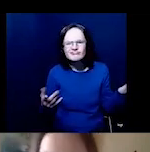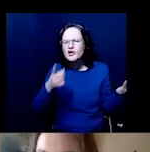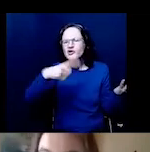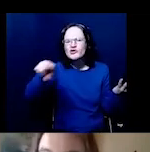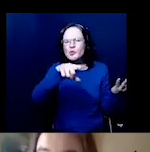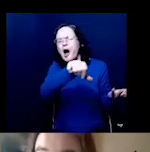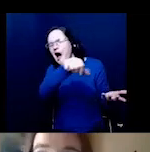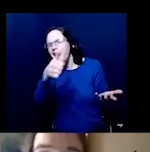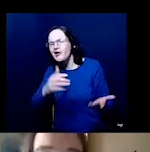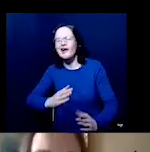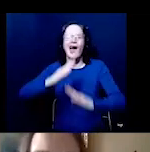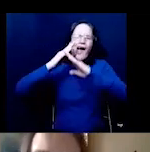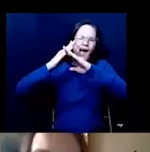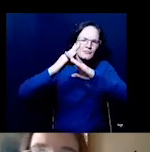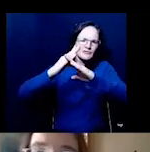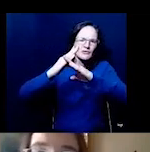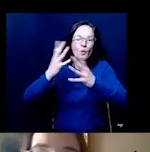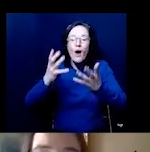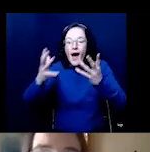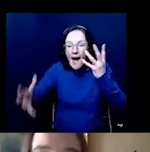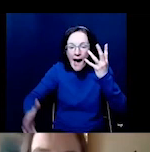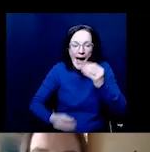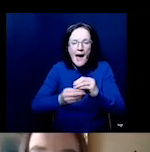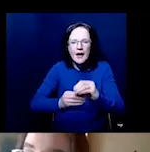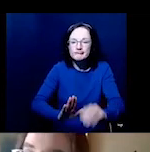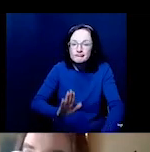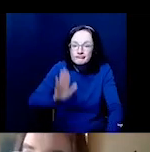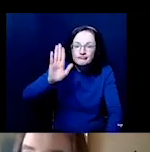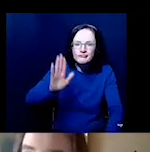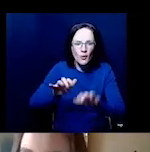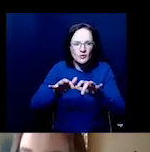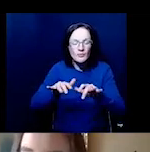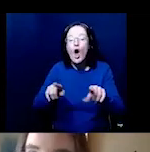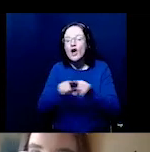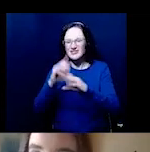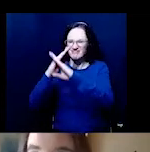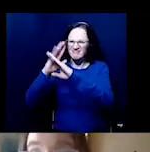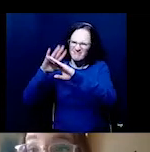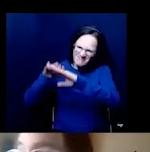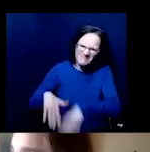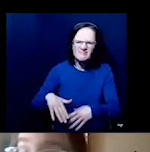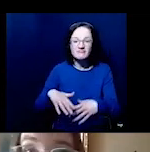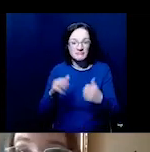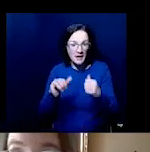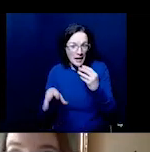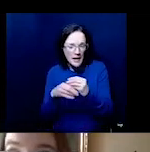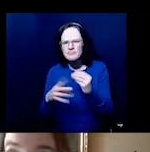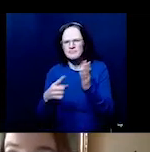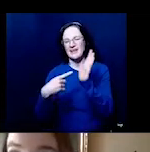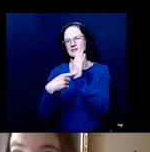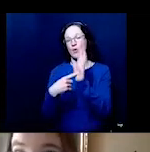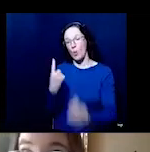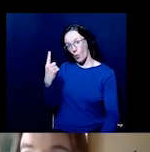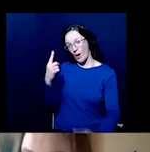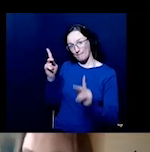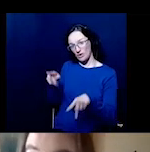you experience that you would like to talk about? And what can be done to reduce these obstacles? So I know like one person was talking